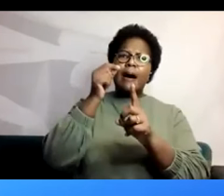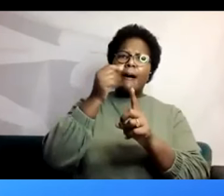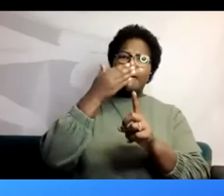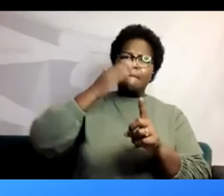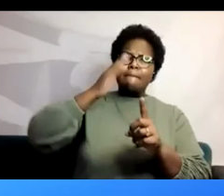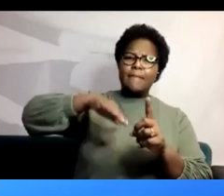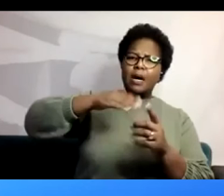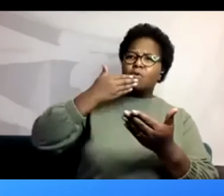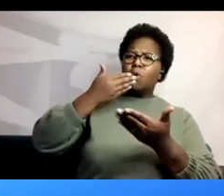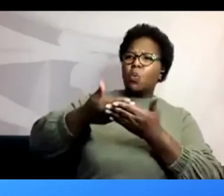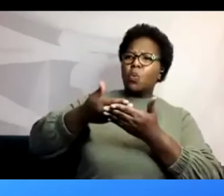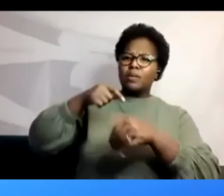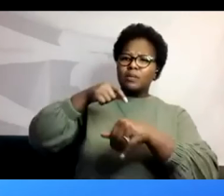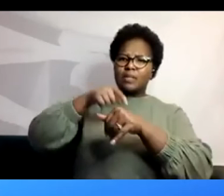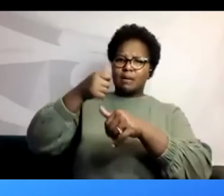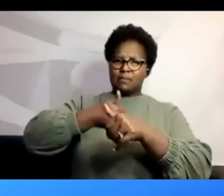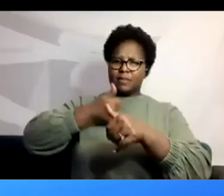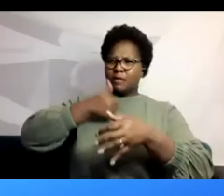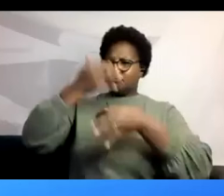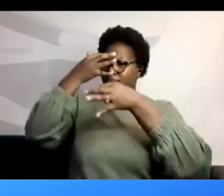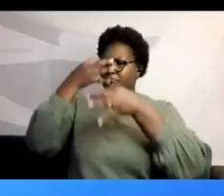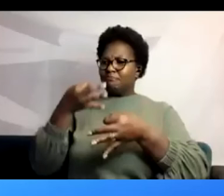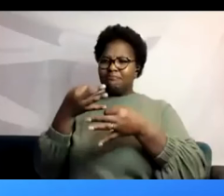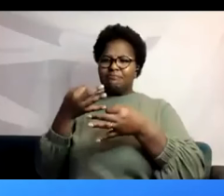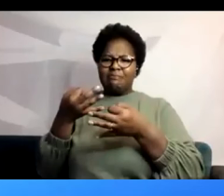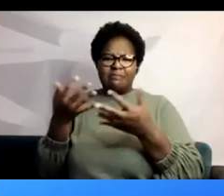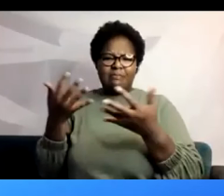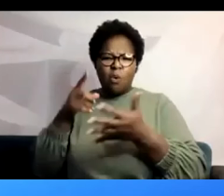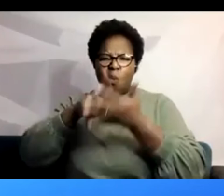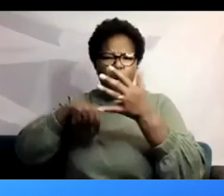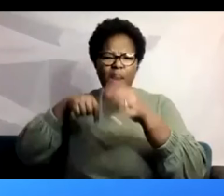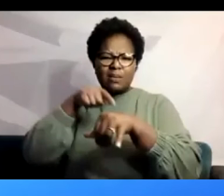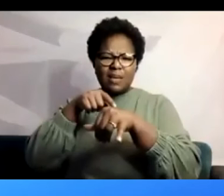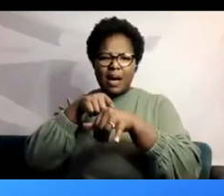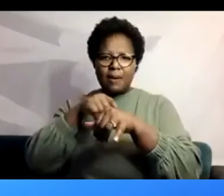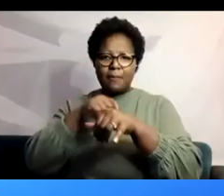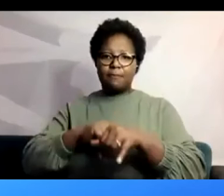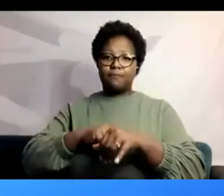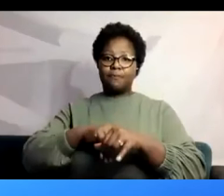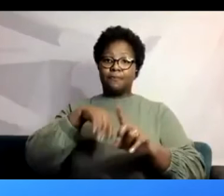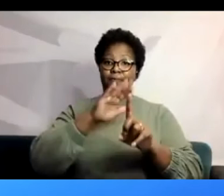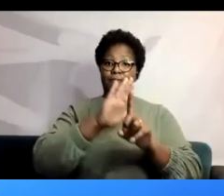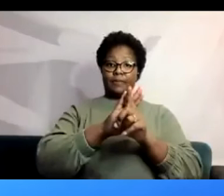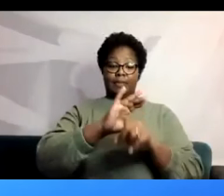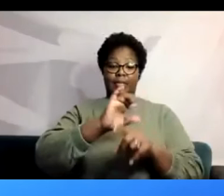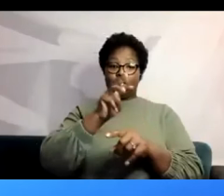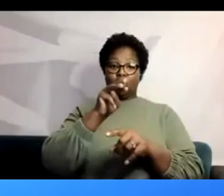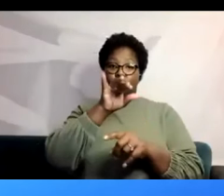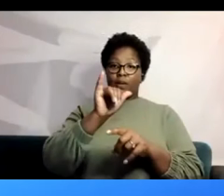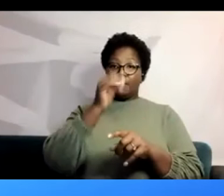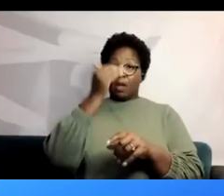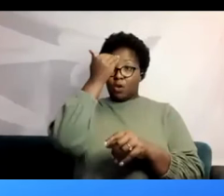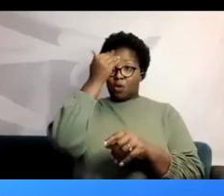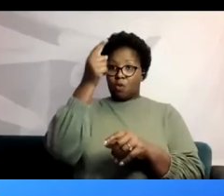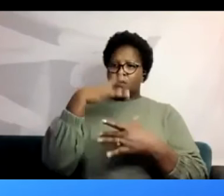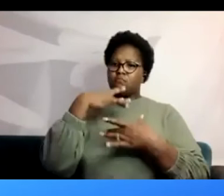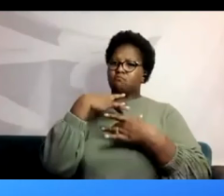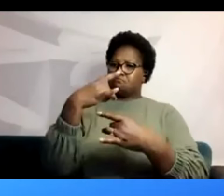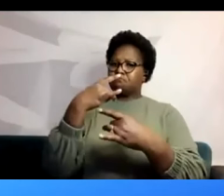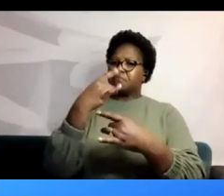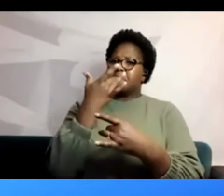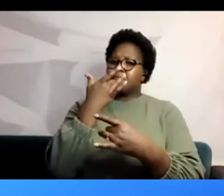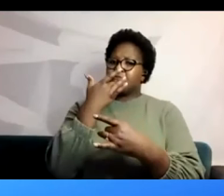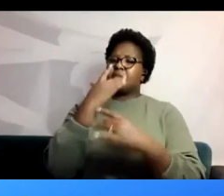decisions. In the example shown for Jamie, we know she likes getting her information through email, her friends,